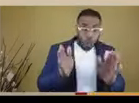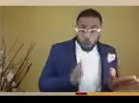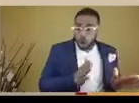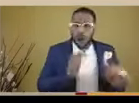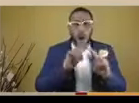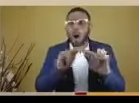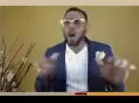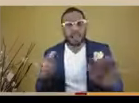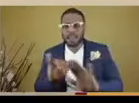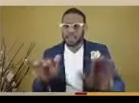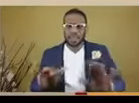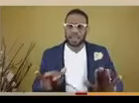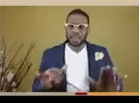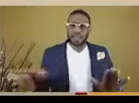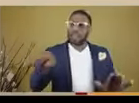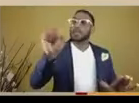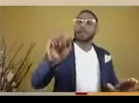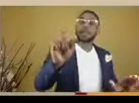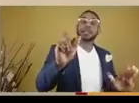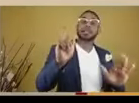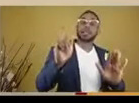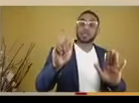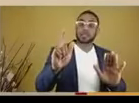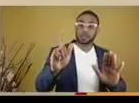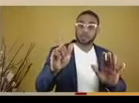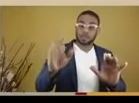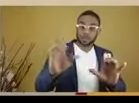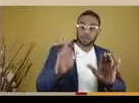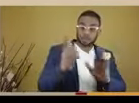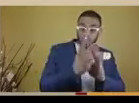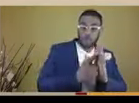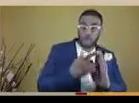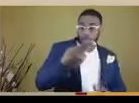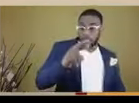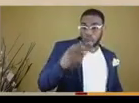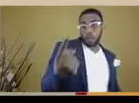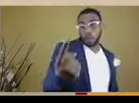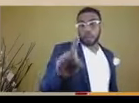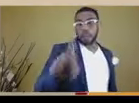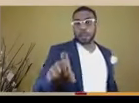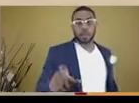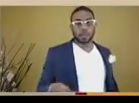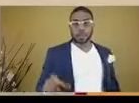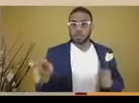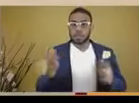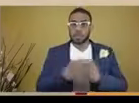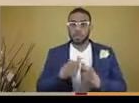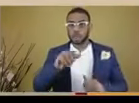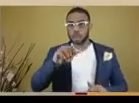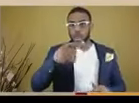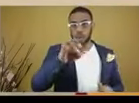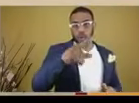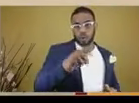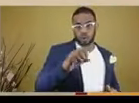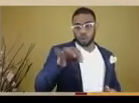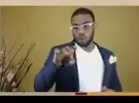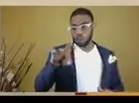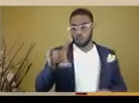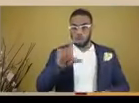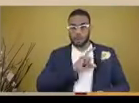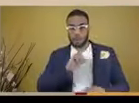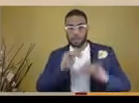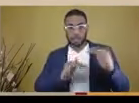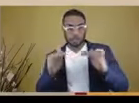that. They must legislate. They must do HR 1. They must deal with the George Floyd Policing and Justice